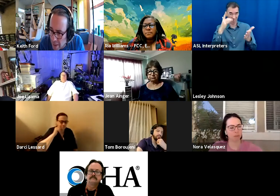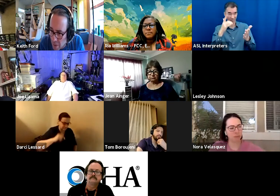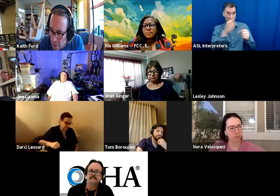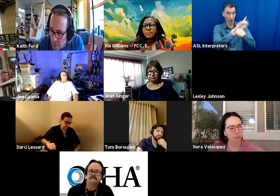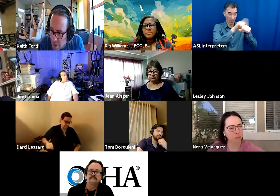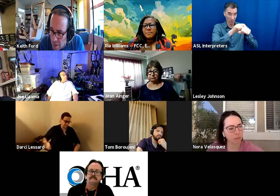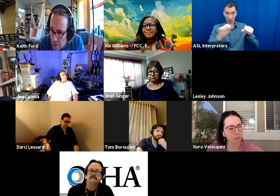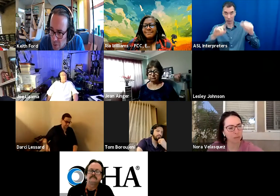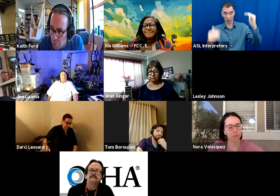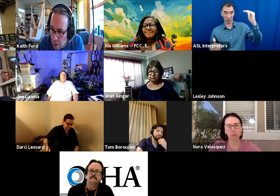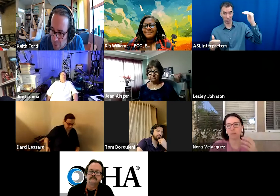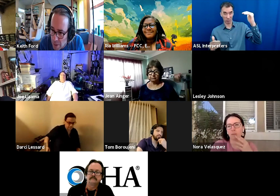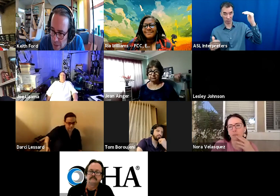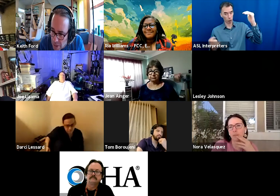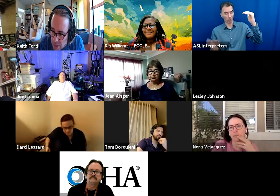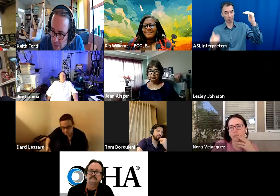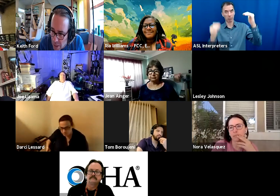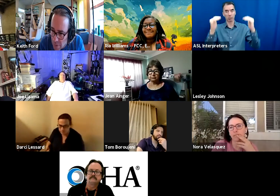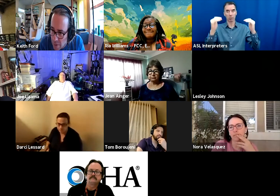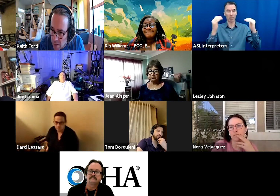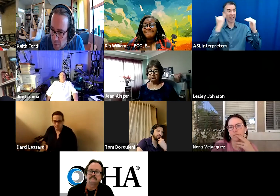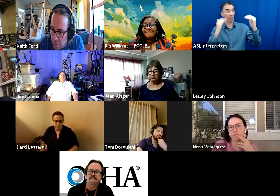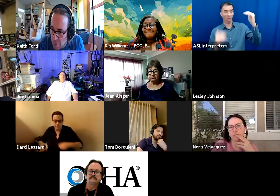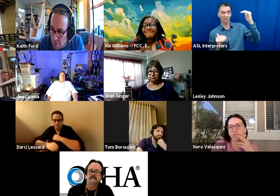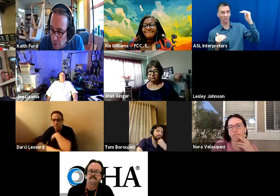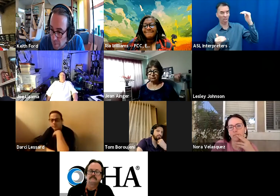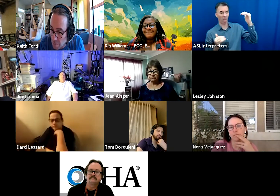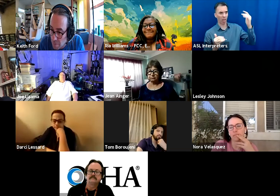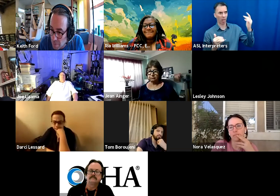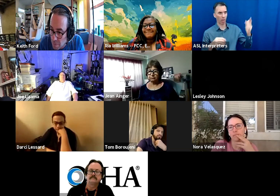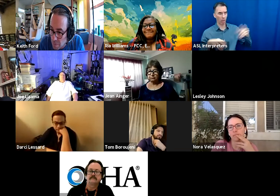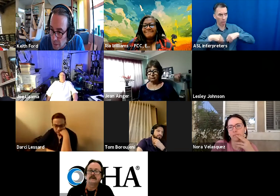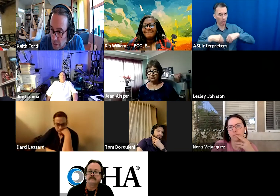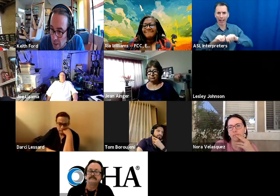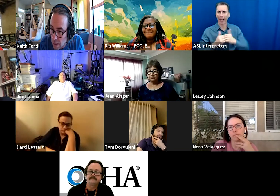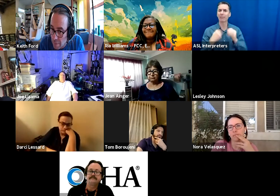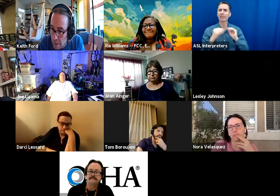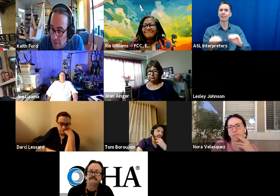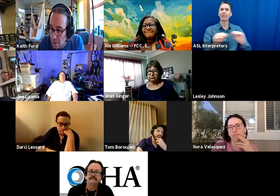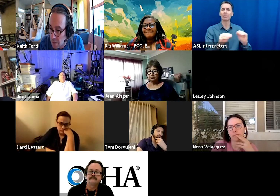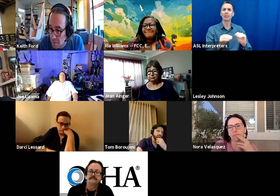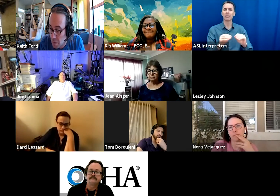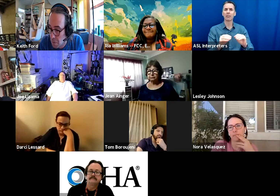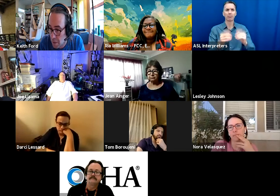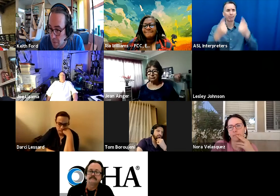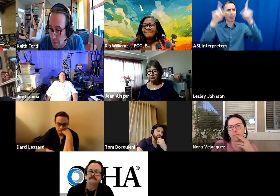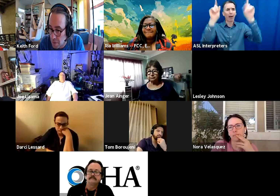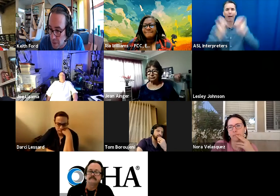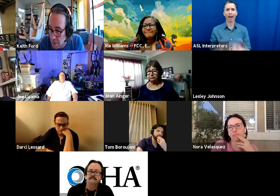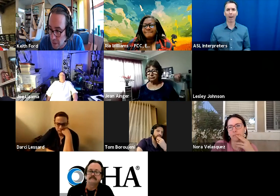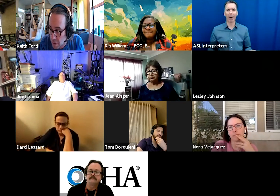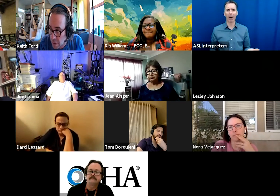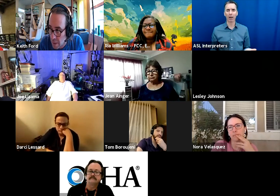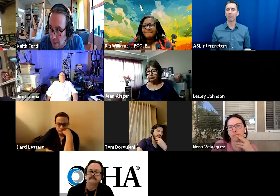How in the hell can you properly teach? How in the hell can you properly do your job? Right. And just for another